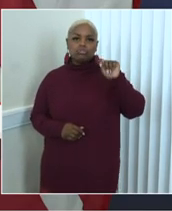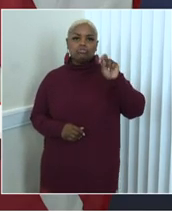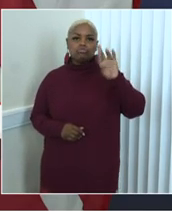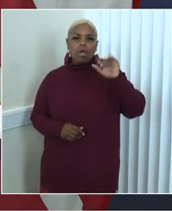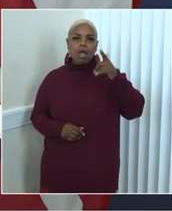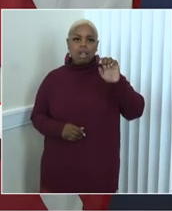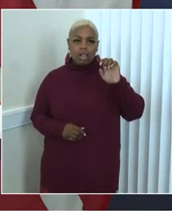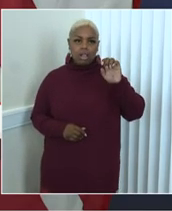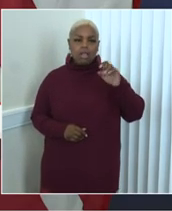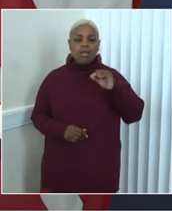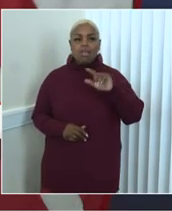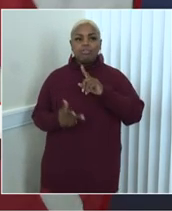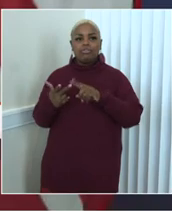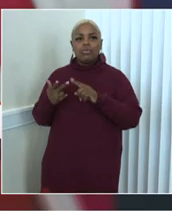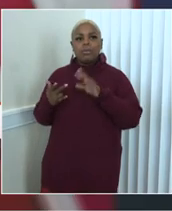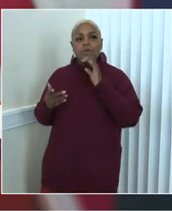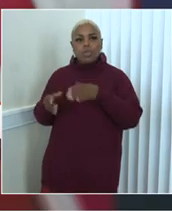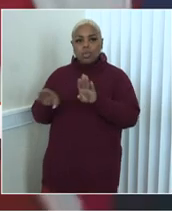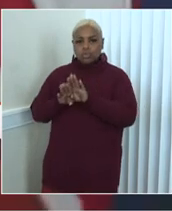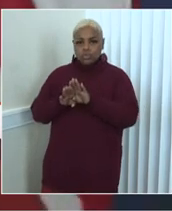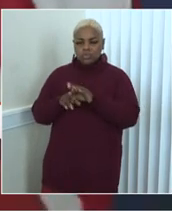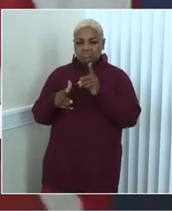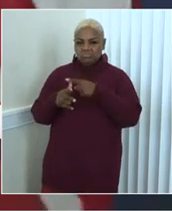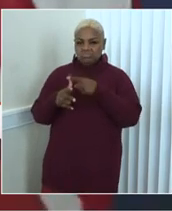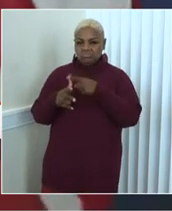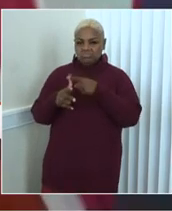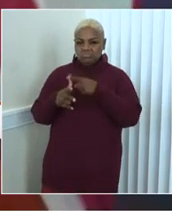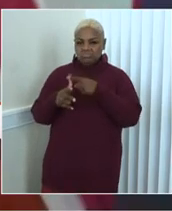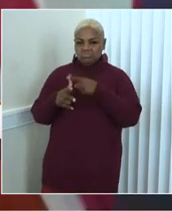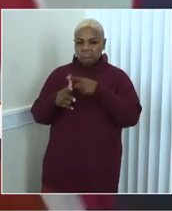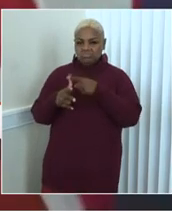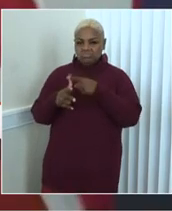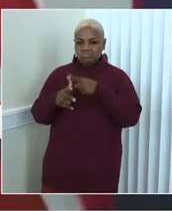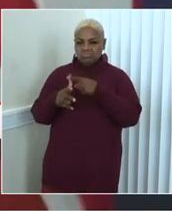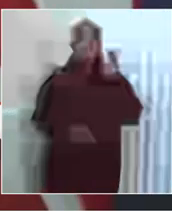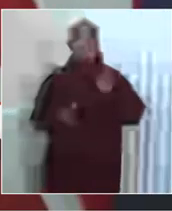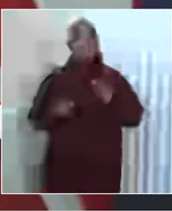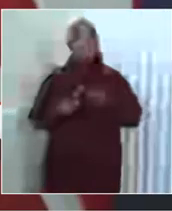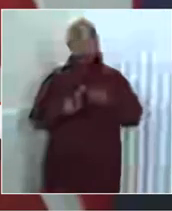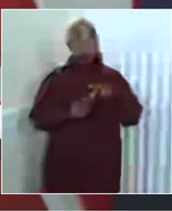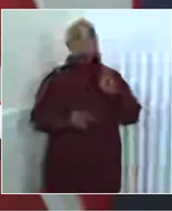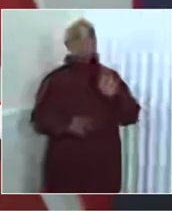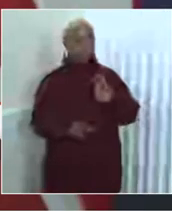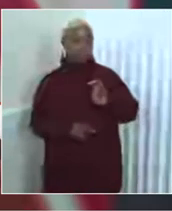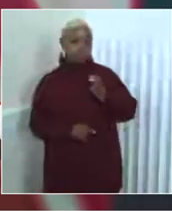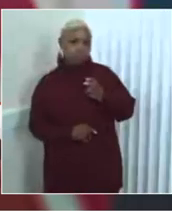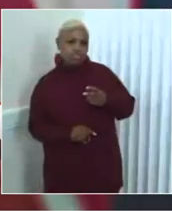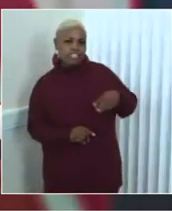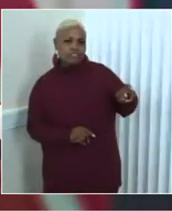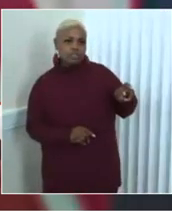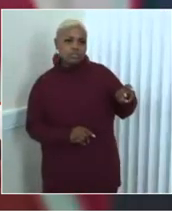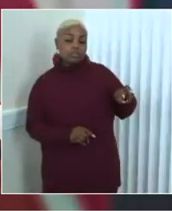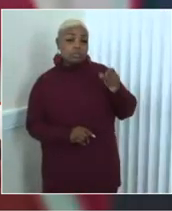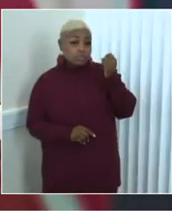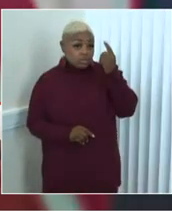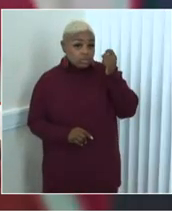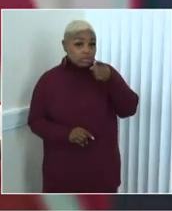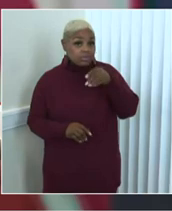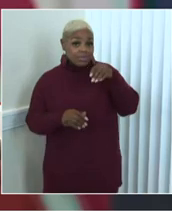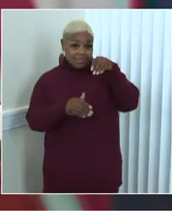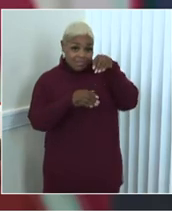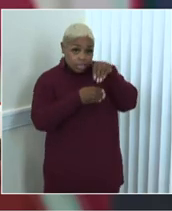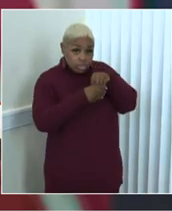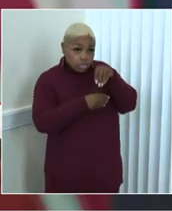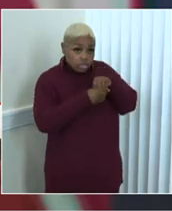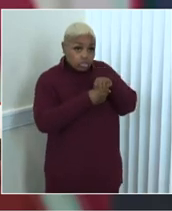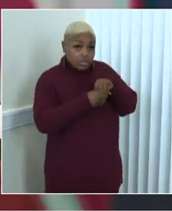transferring between the red, yellow, and green lines. That means no entering or exiting Gallery Place on January 19th and 20th due